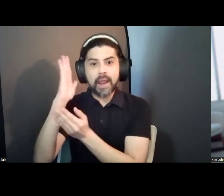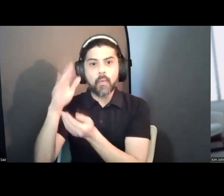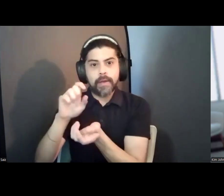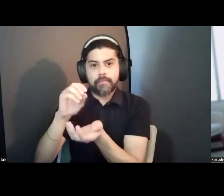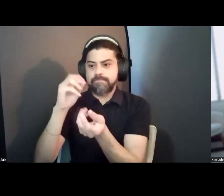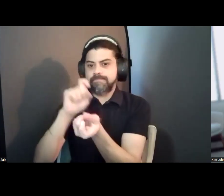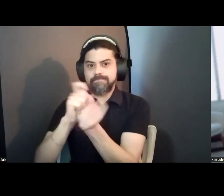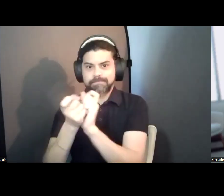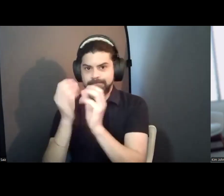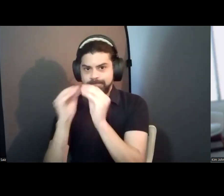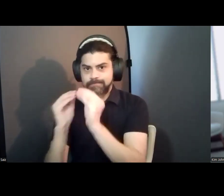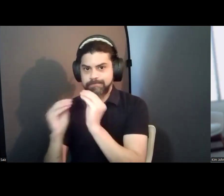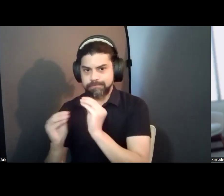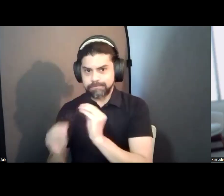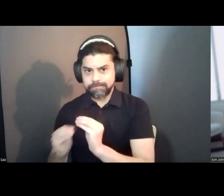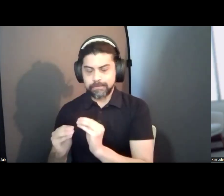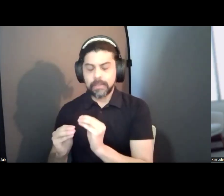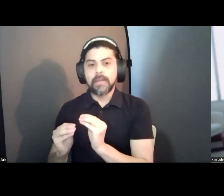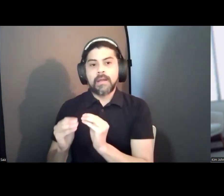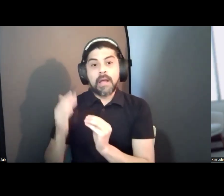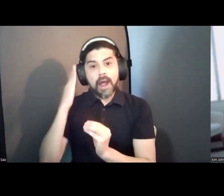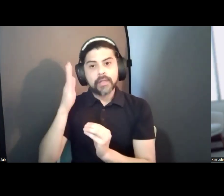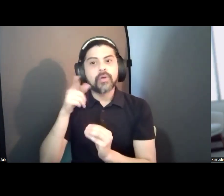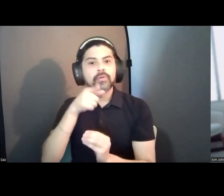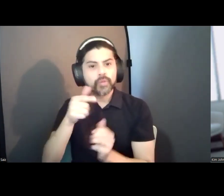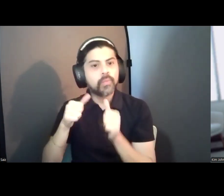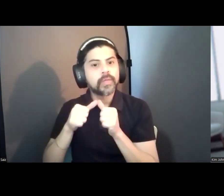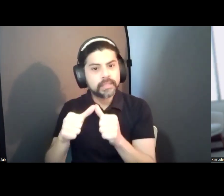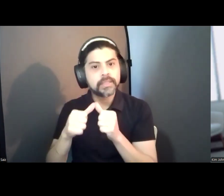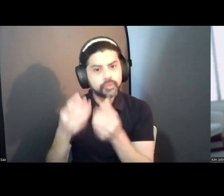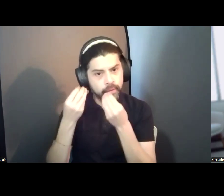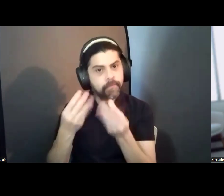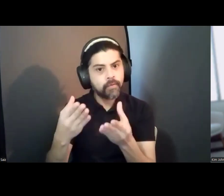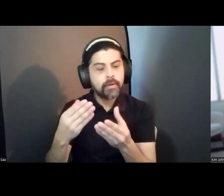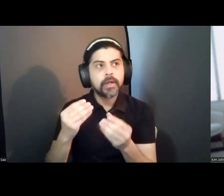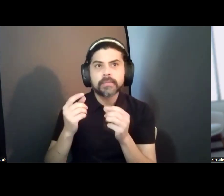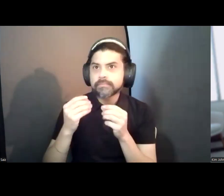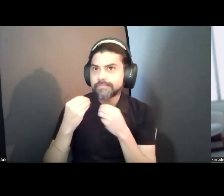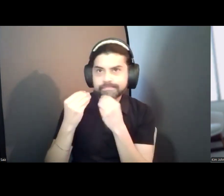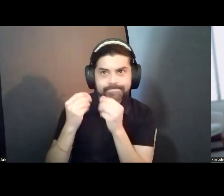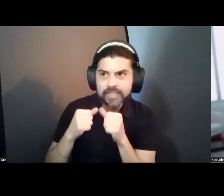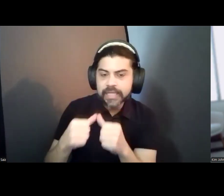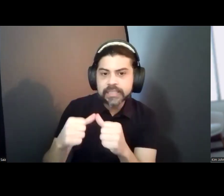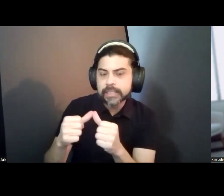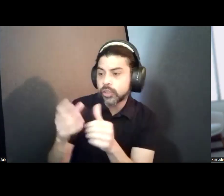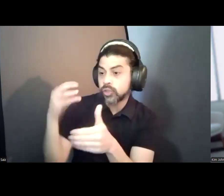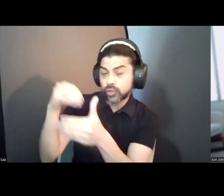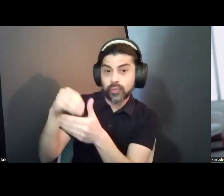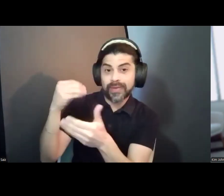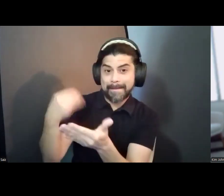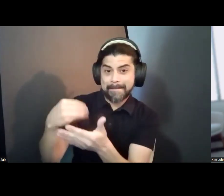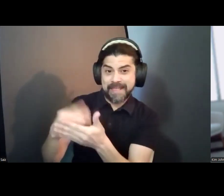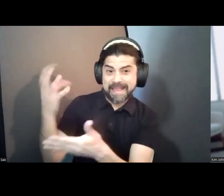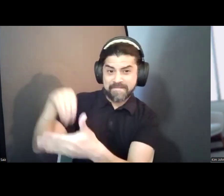I know all of you will continue to inform to ensure that we're continuing to invest where we need to going forward. So